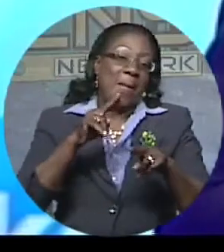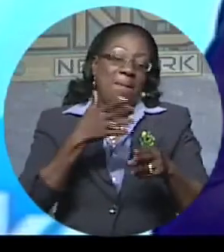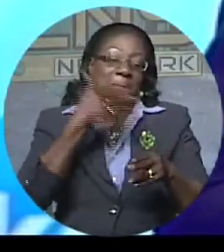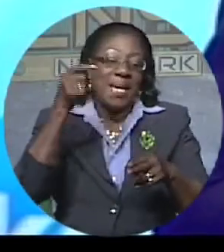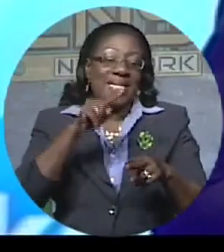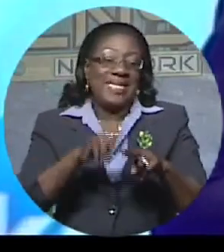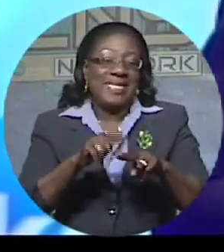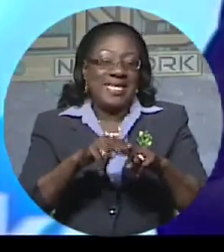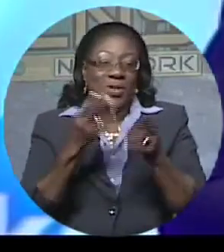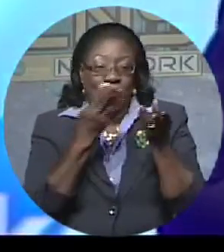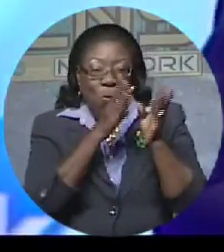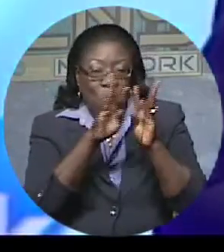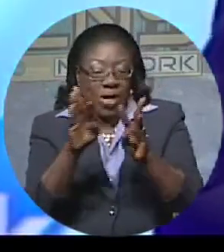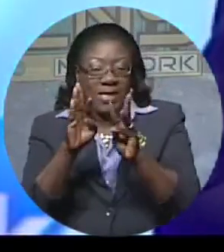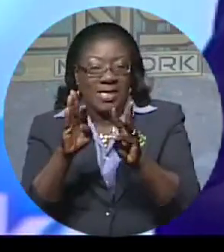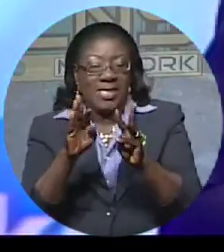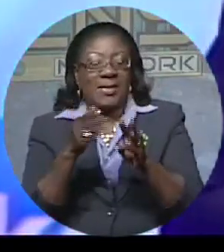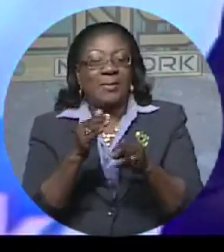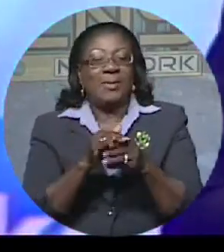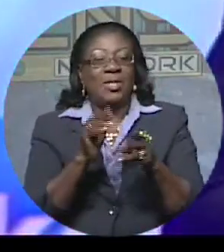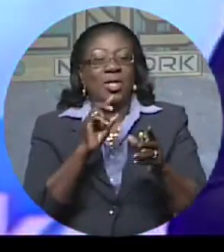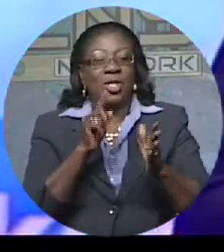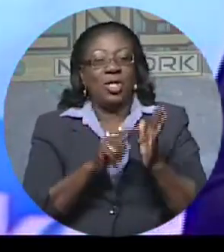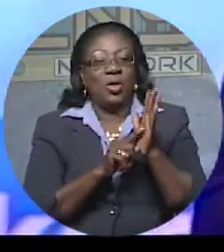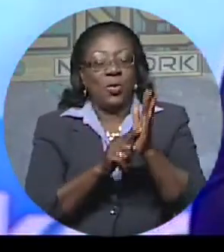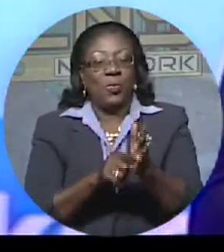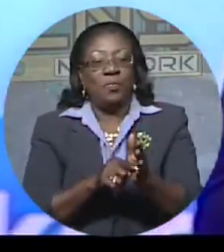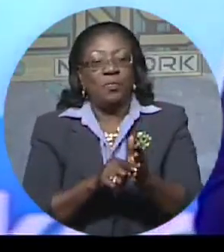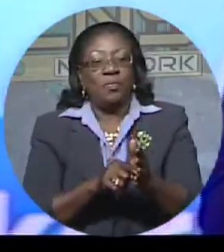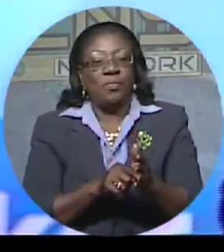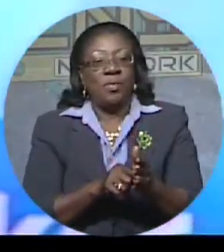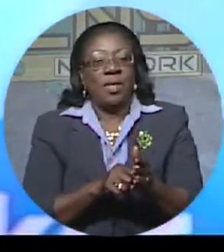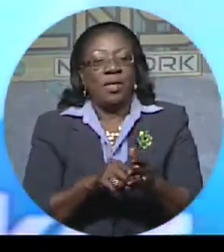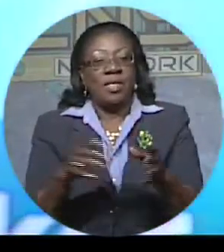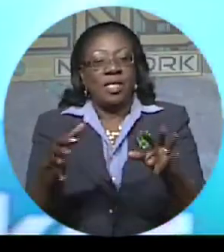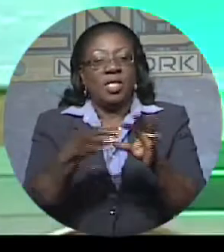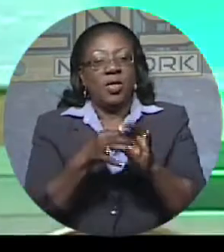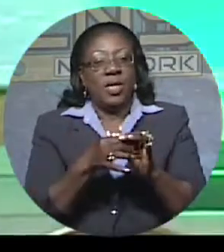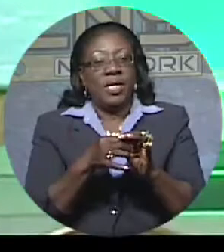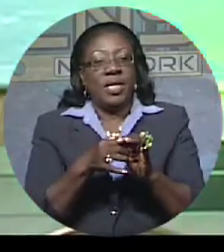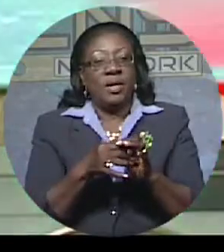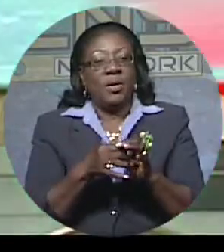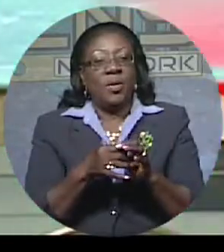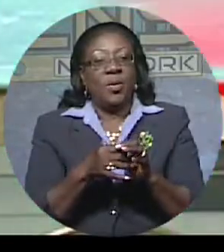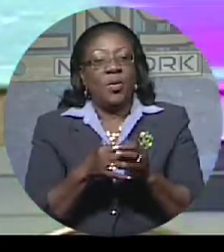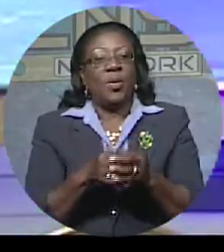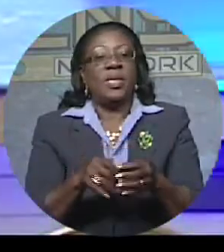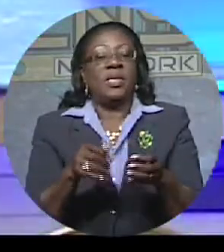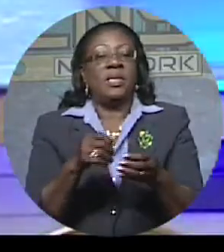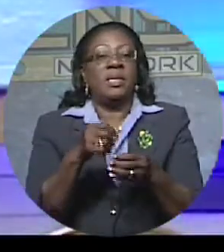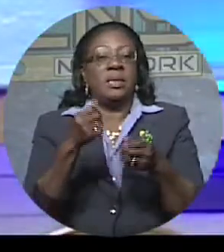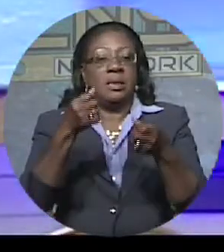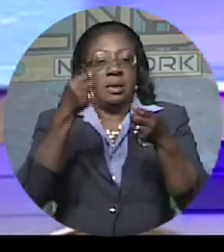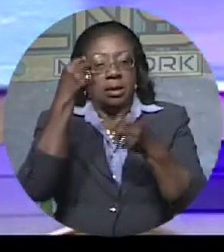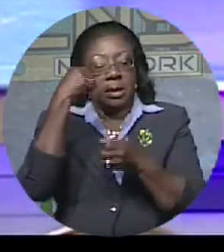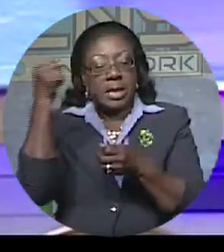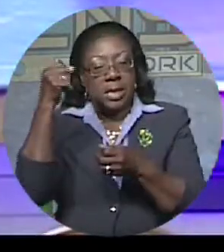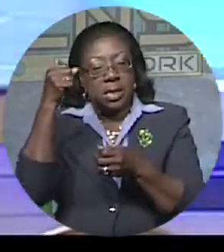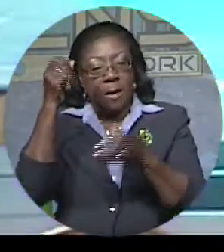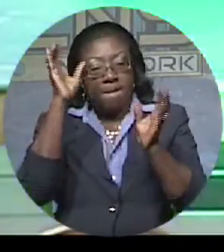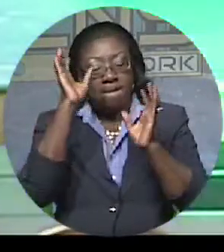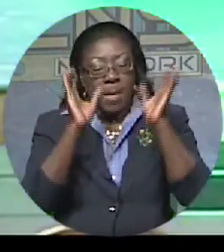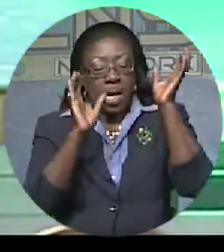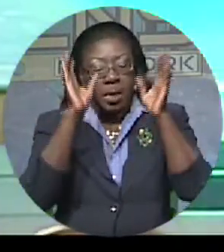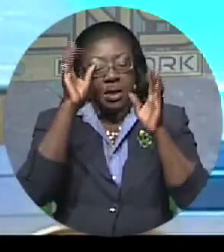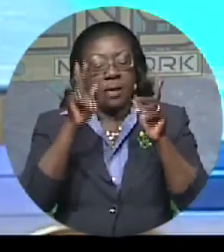imagine what the contestants are feeling at this very moment. Now, I am joined here with Senior Marketing of Sales and Marketing, rather, BTC, Mr. Marlon